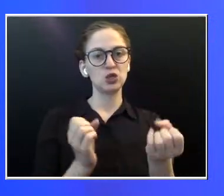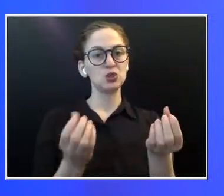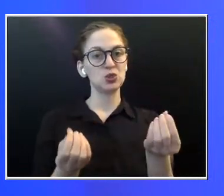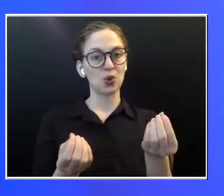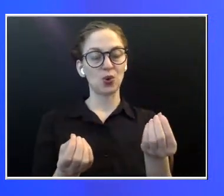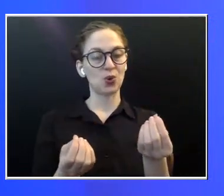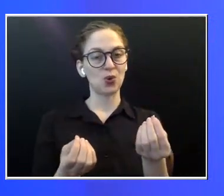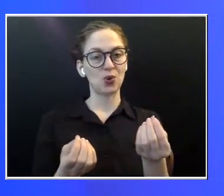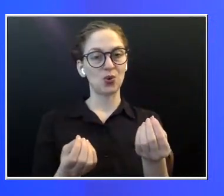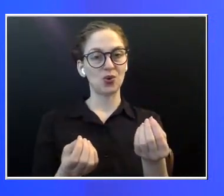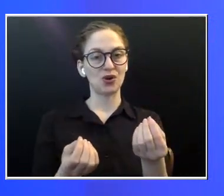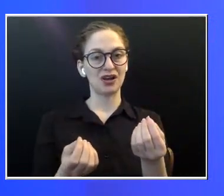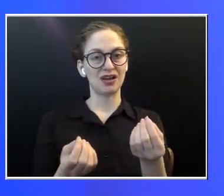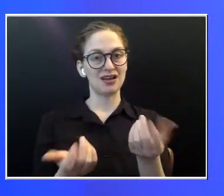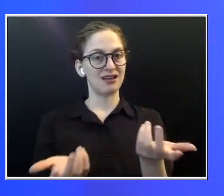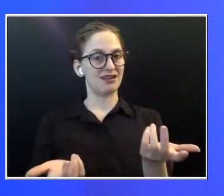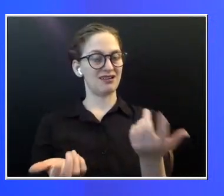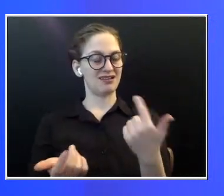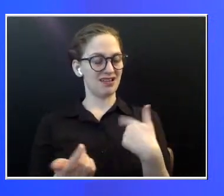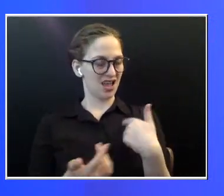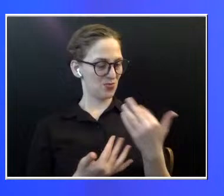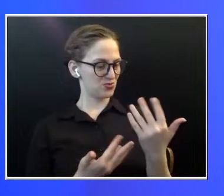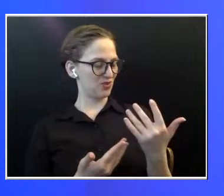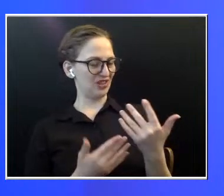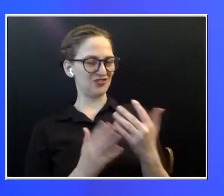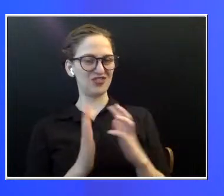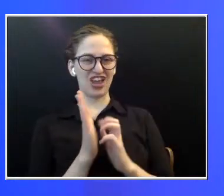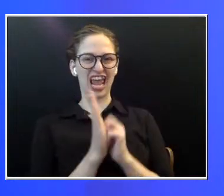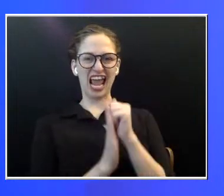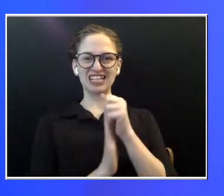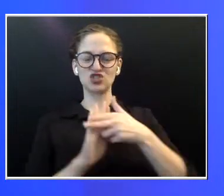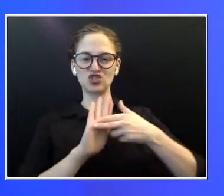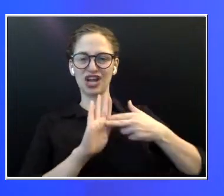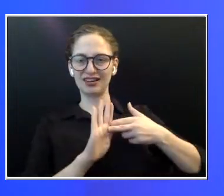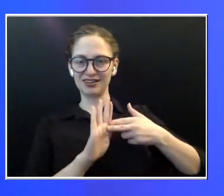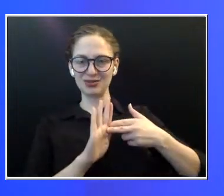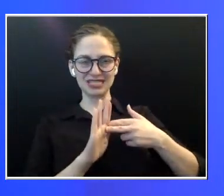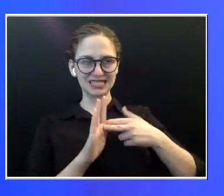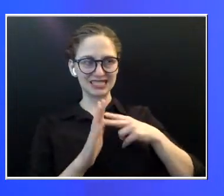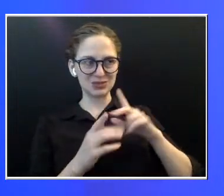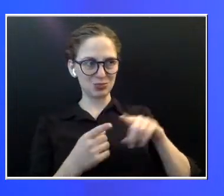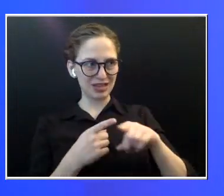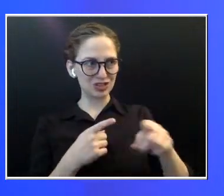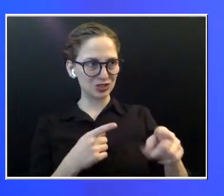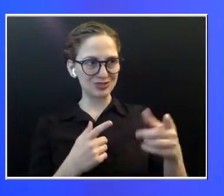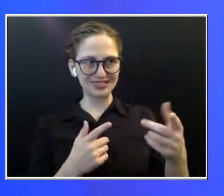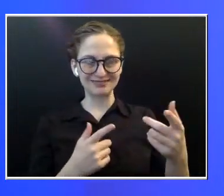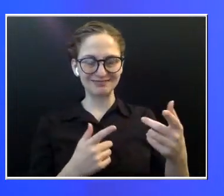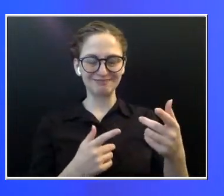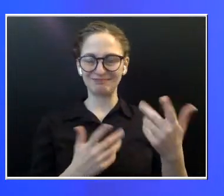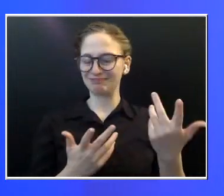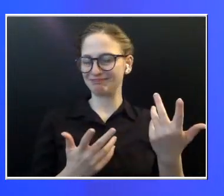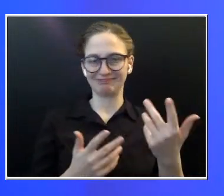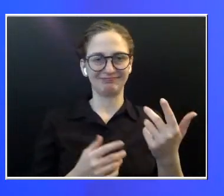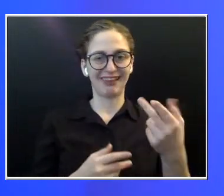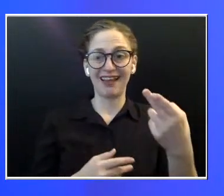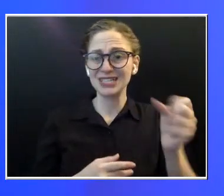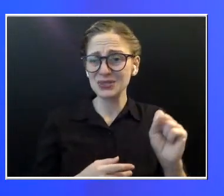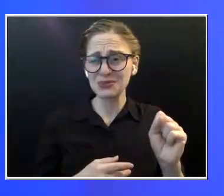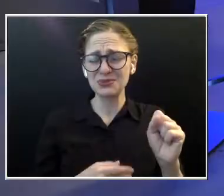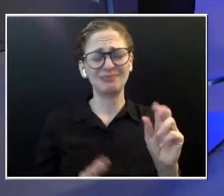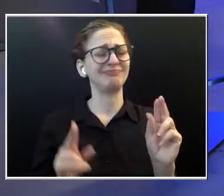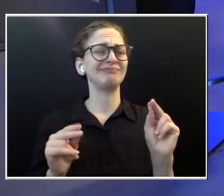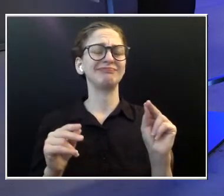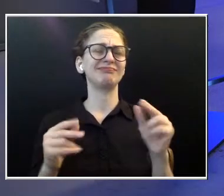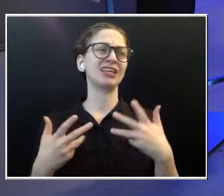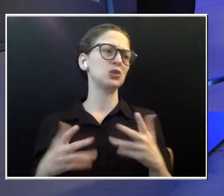cancer diagnosis while she was in grade school or high school, and it just made sense to me. So Dr.